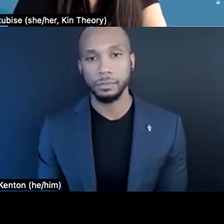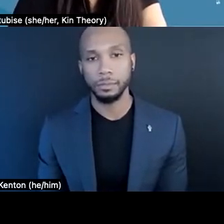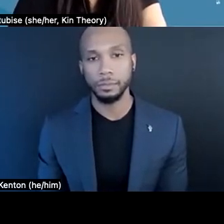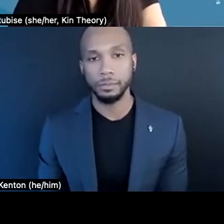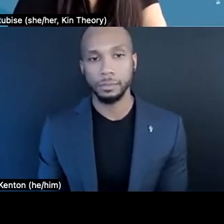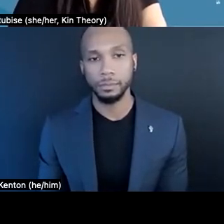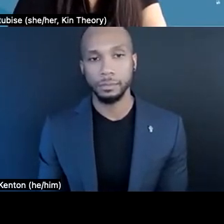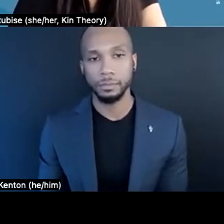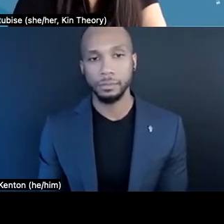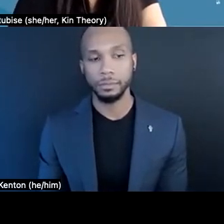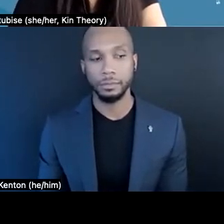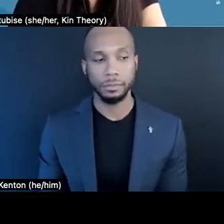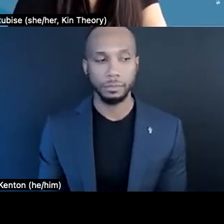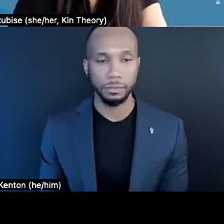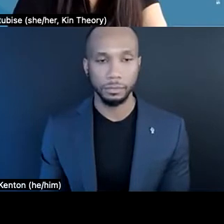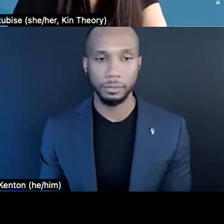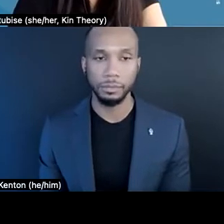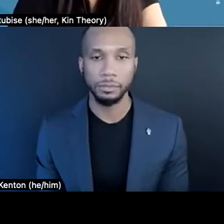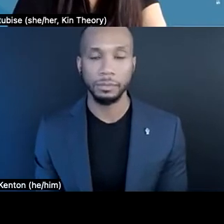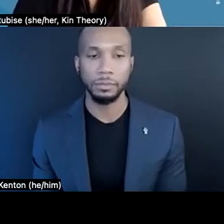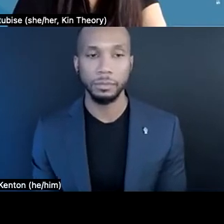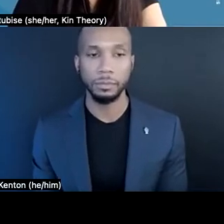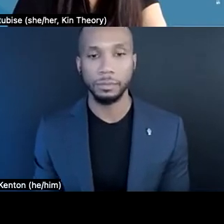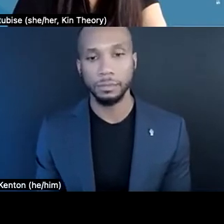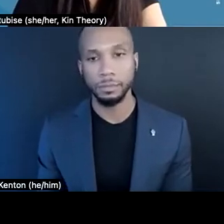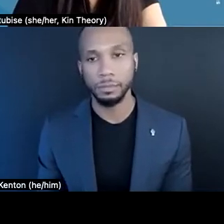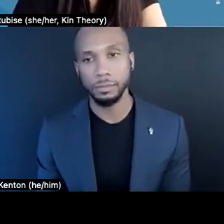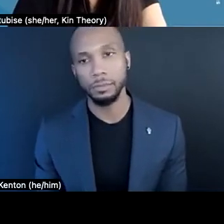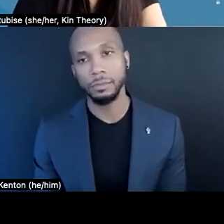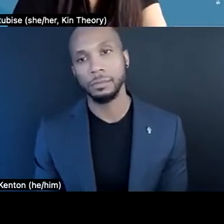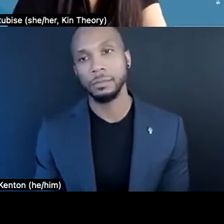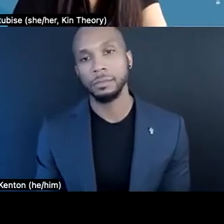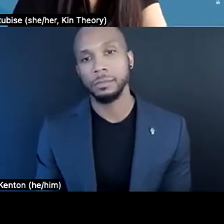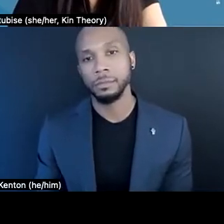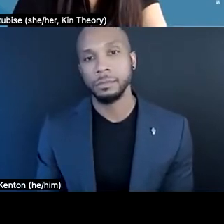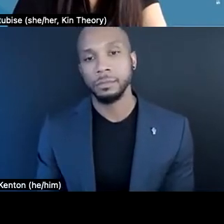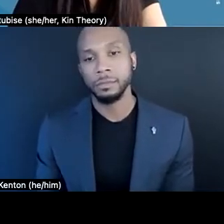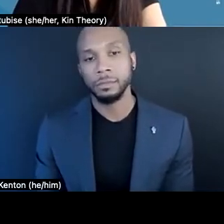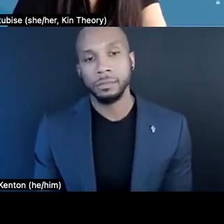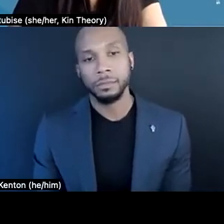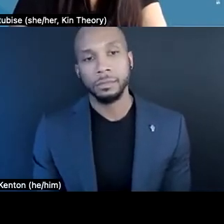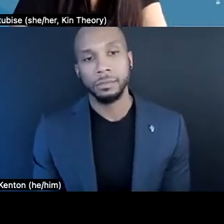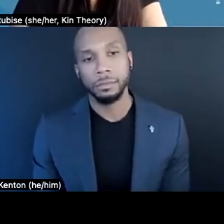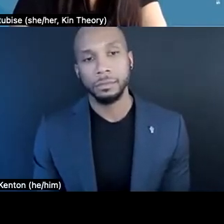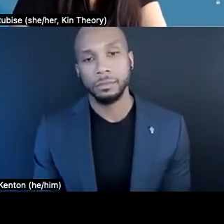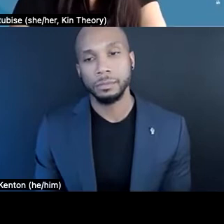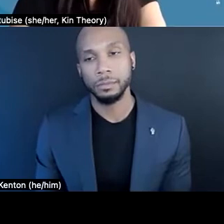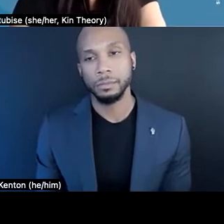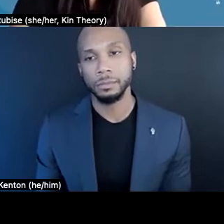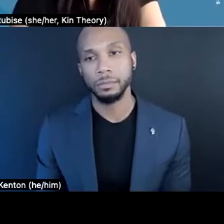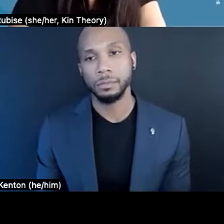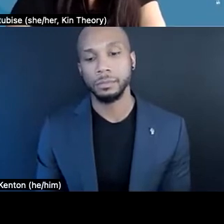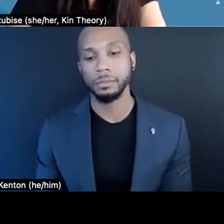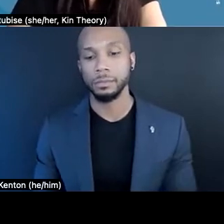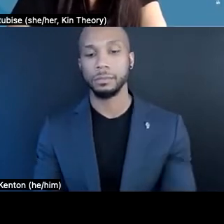María, and the lineage that I come from is called Sojob. I'm honored to be here, and in the greeting that